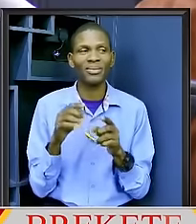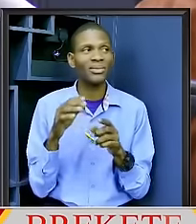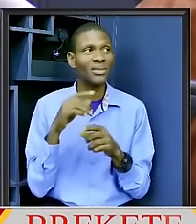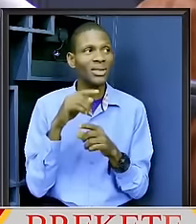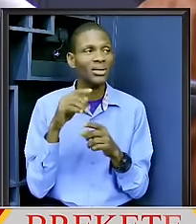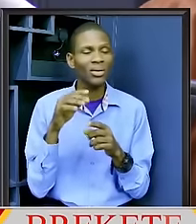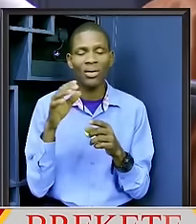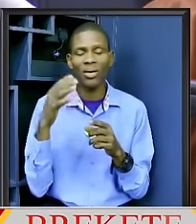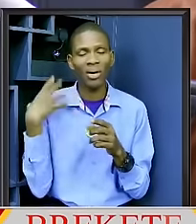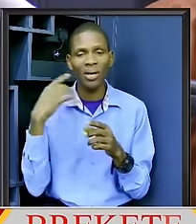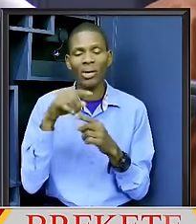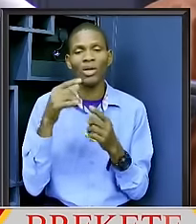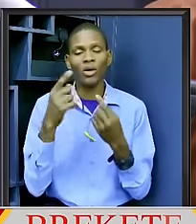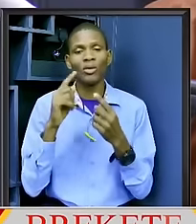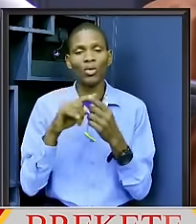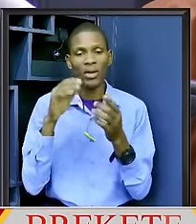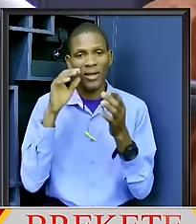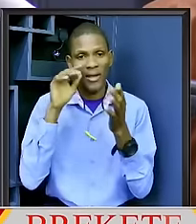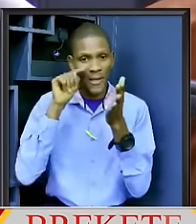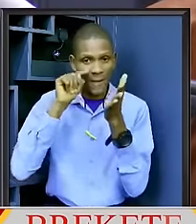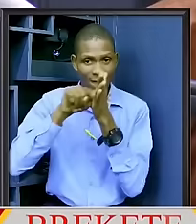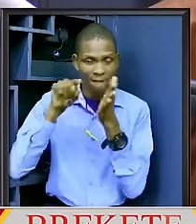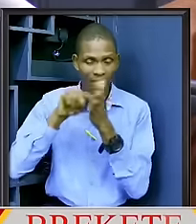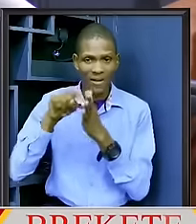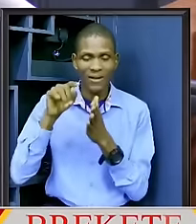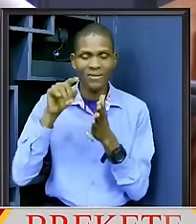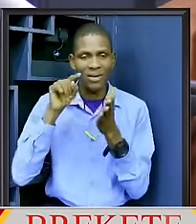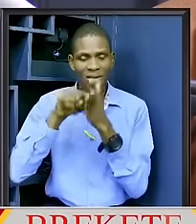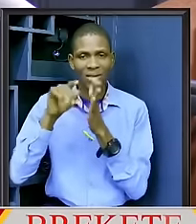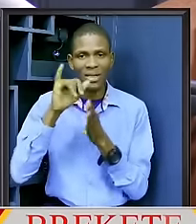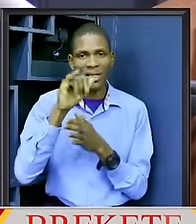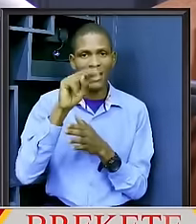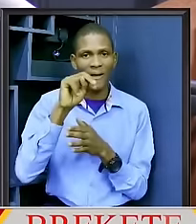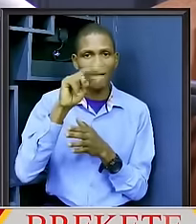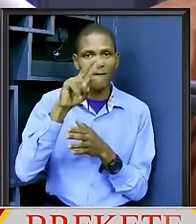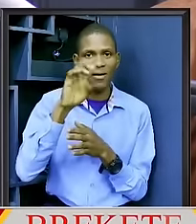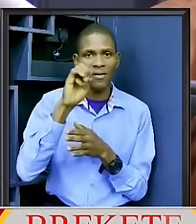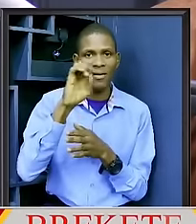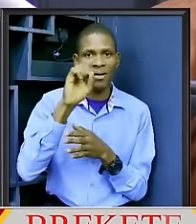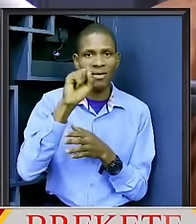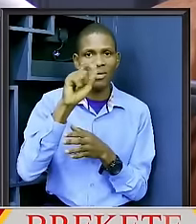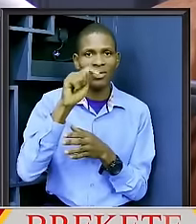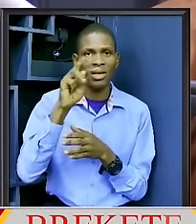it comes to investigation, when it comes to fraud,